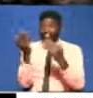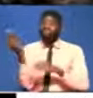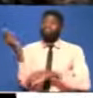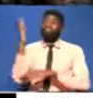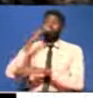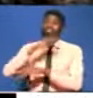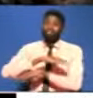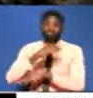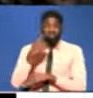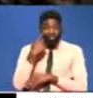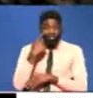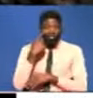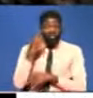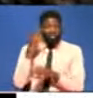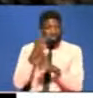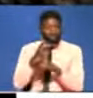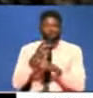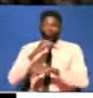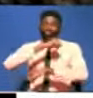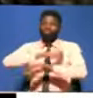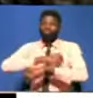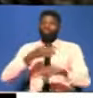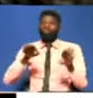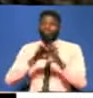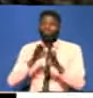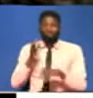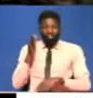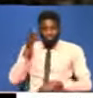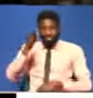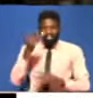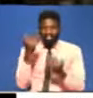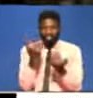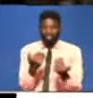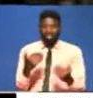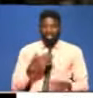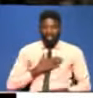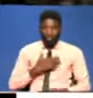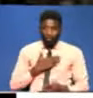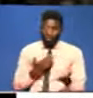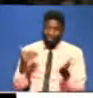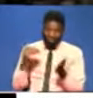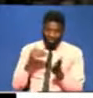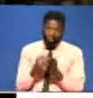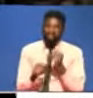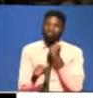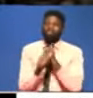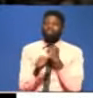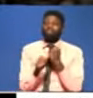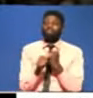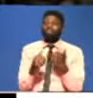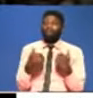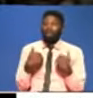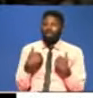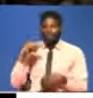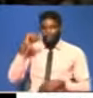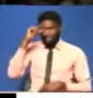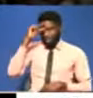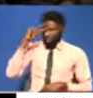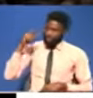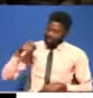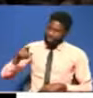And therefore the future of our young people, of our children again, is at stake. It is the business of the government of the day